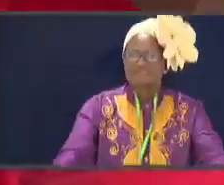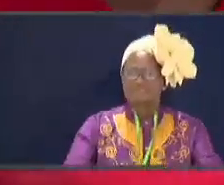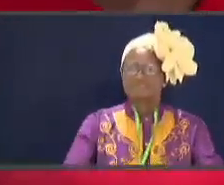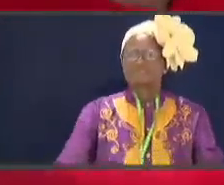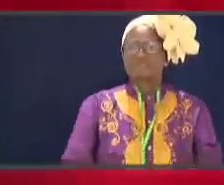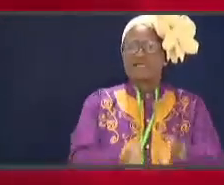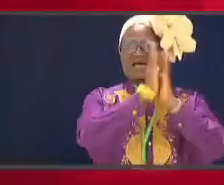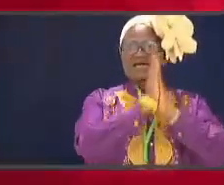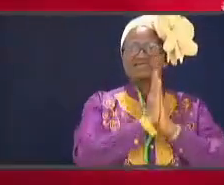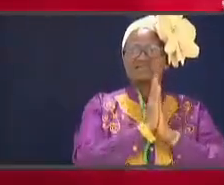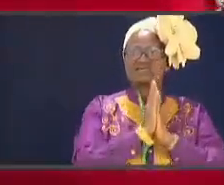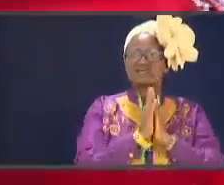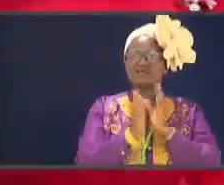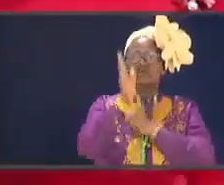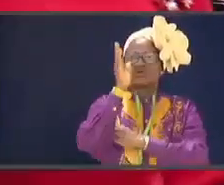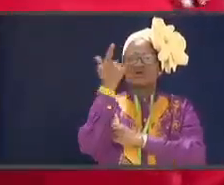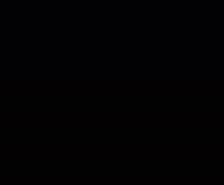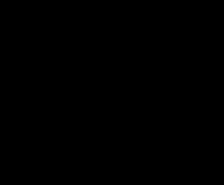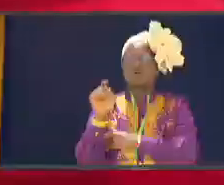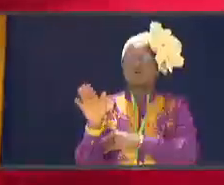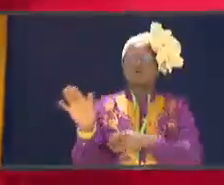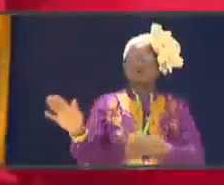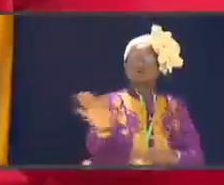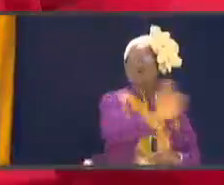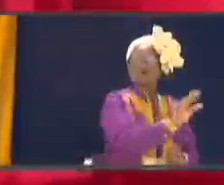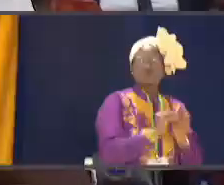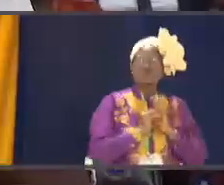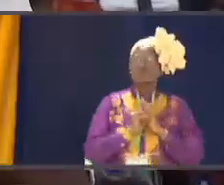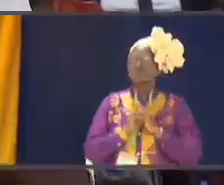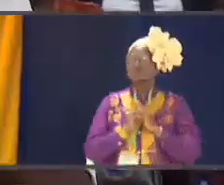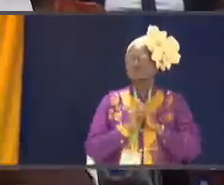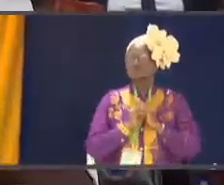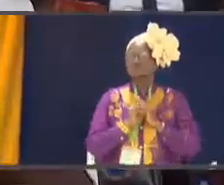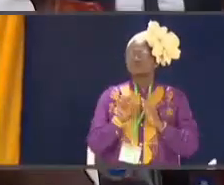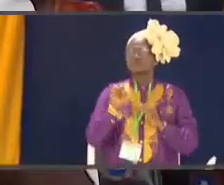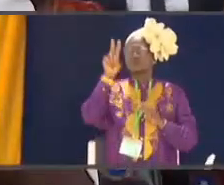ask God for your own share of the 12th basket extra blessing. Just talk to him.